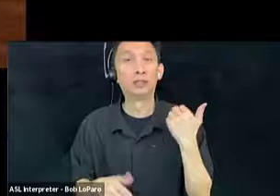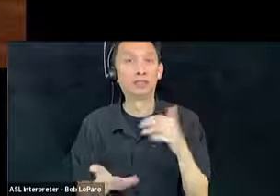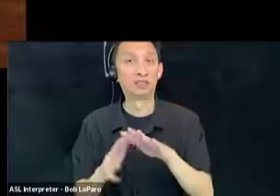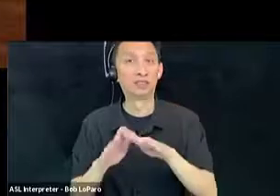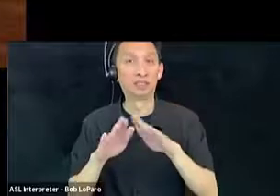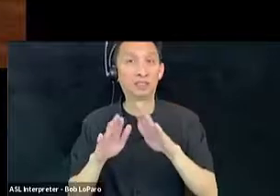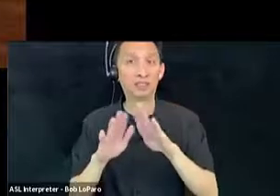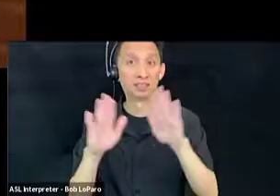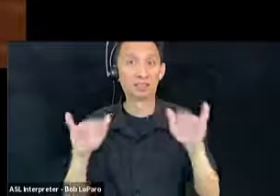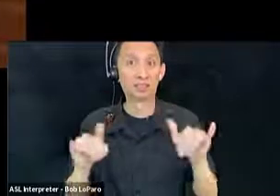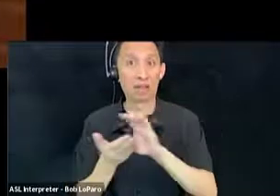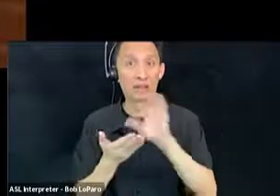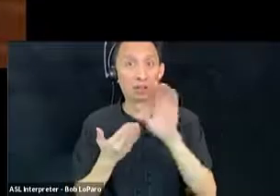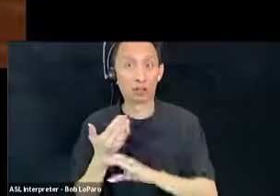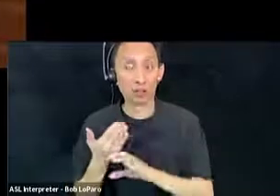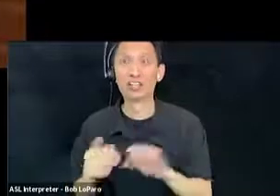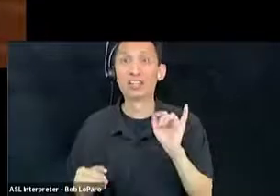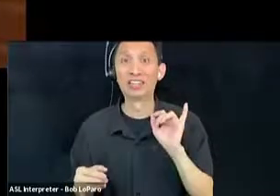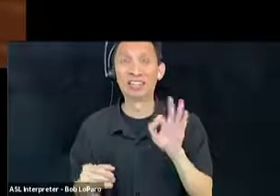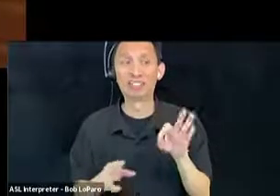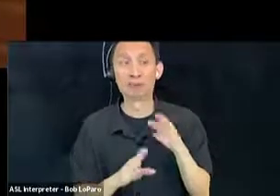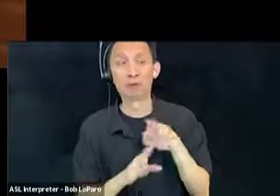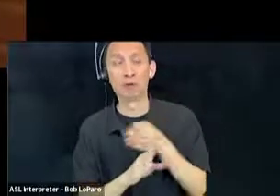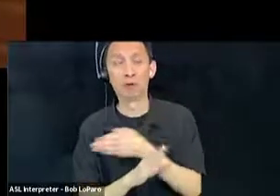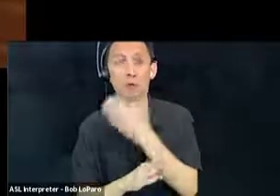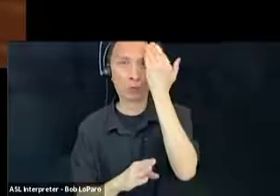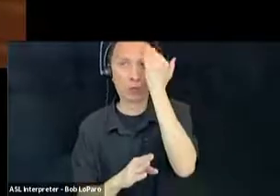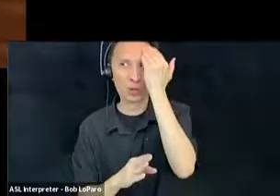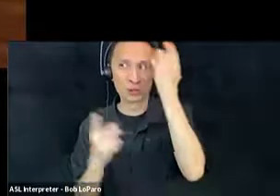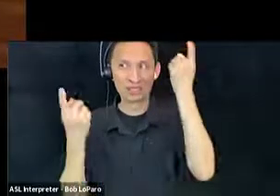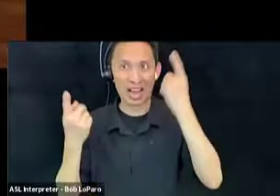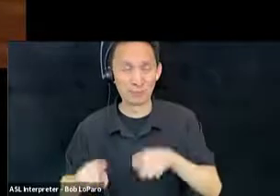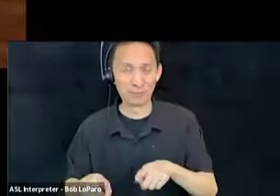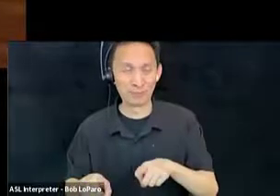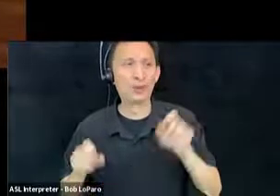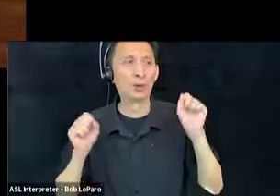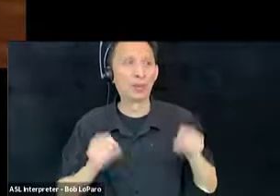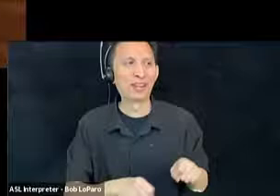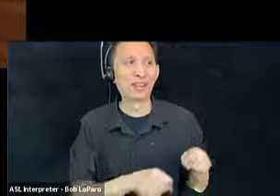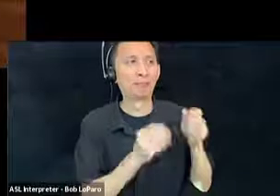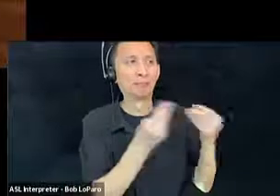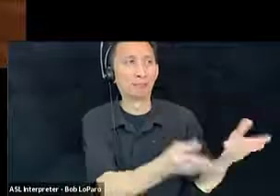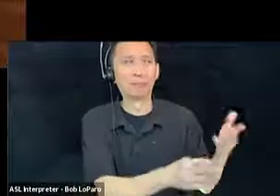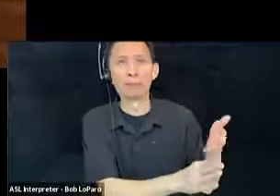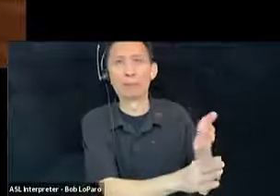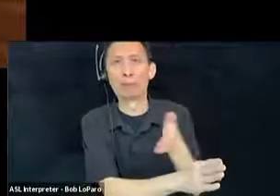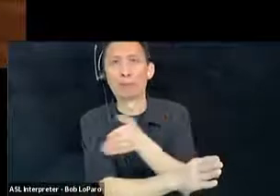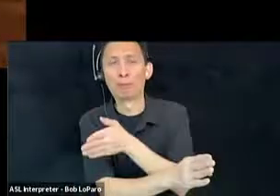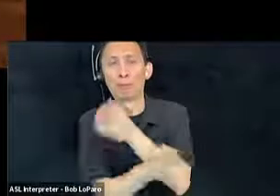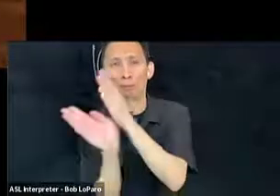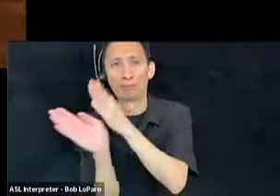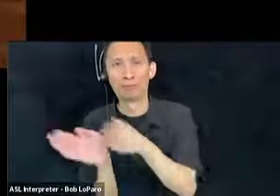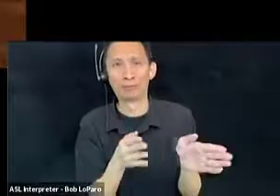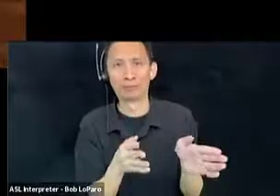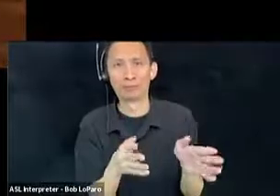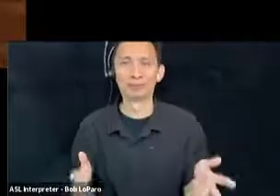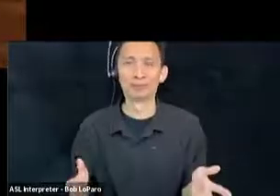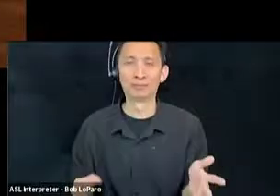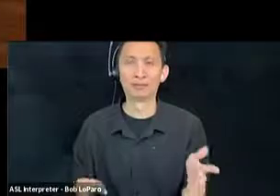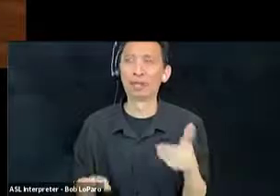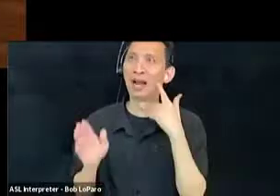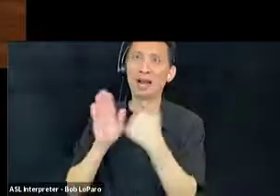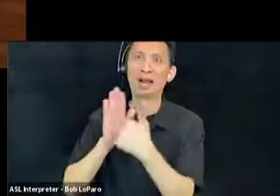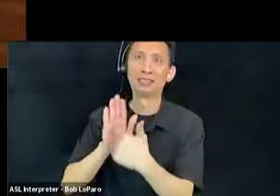systems is if you know something is coming, then you can prep yourself for it. So I always jokingly give the example, if I know I have a dentist appointment,